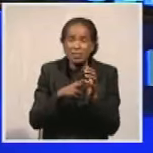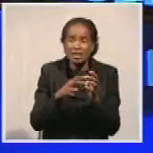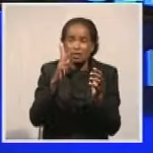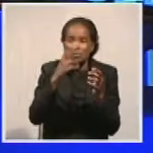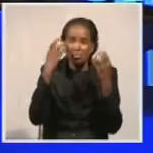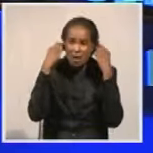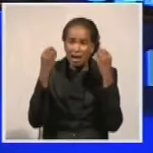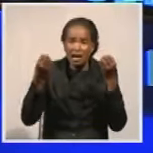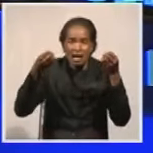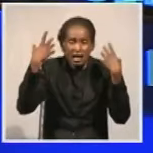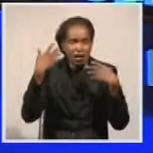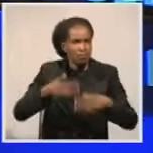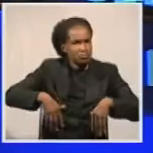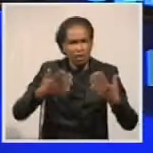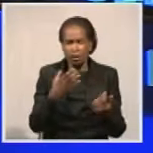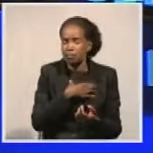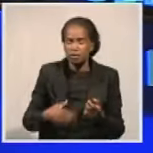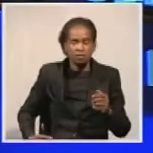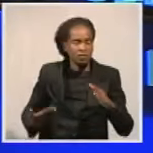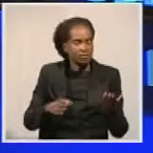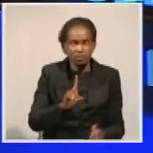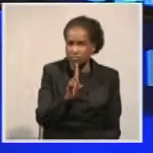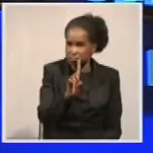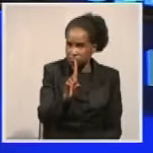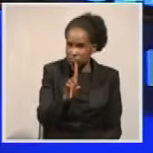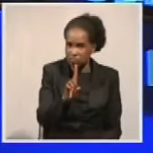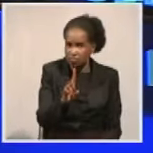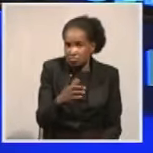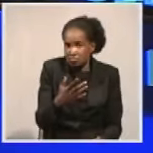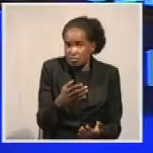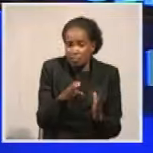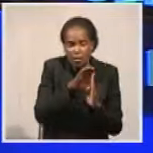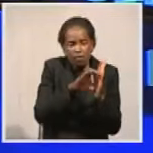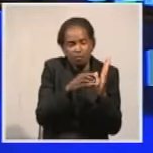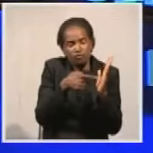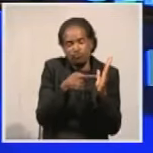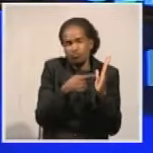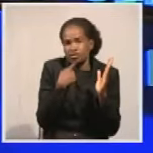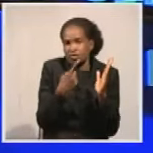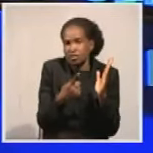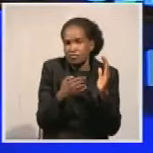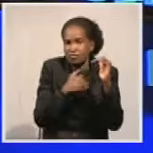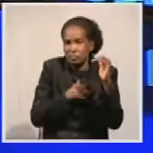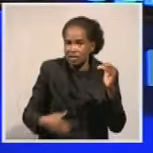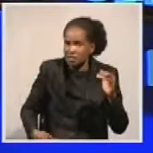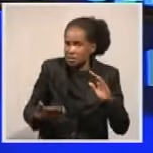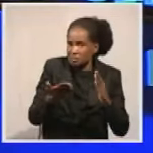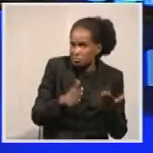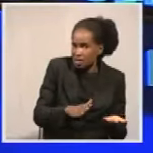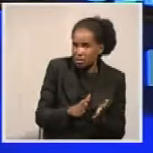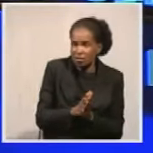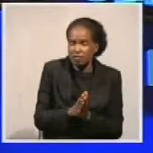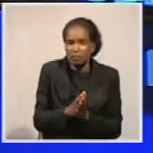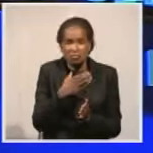person, but institutions must continue to operate. Processes must